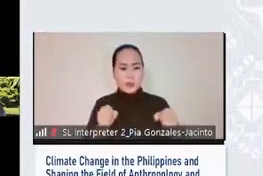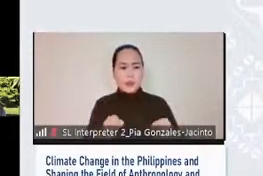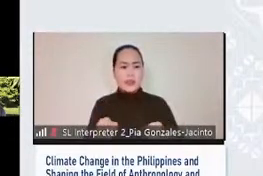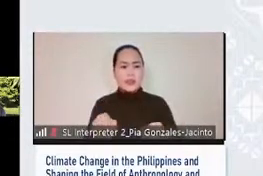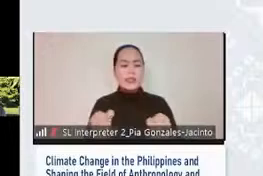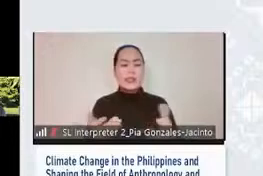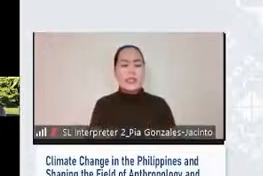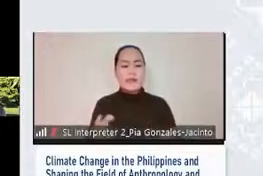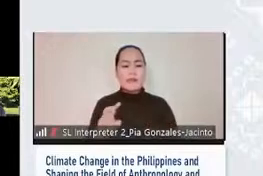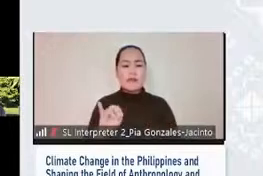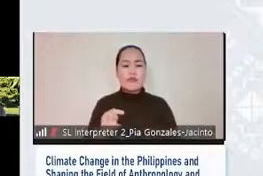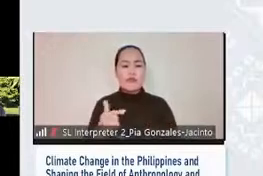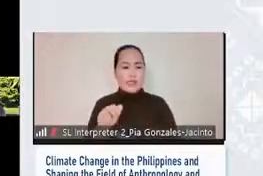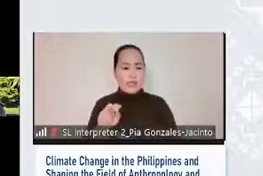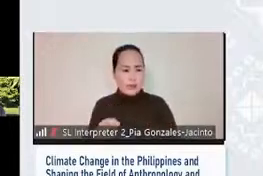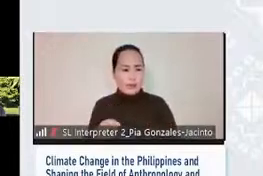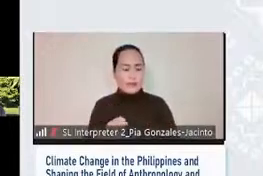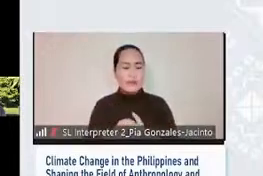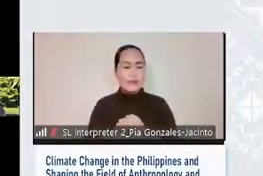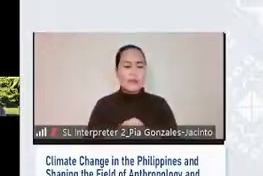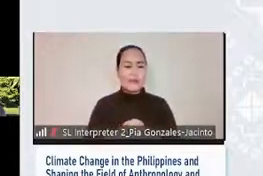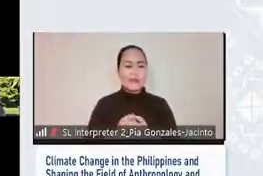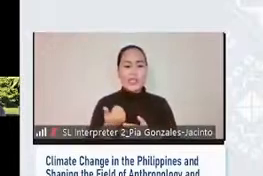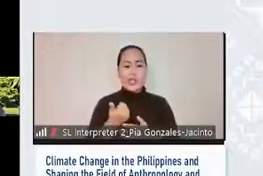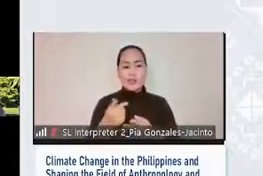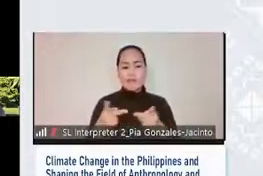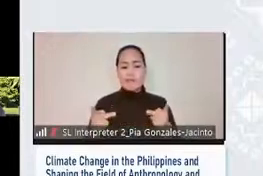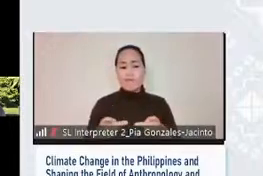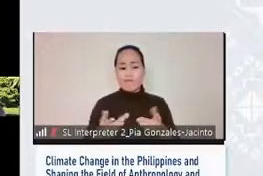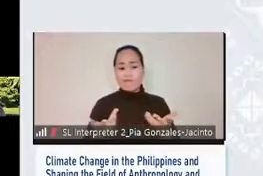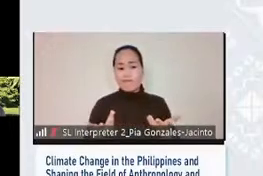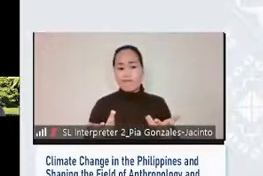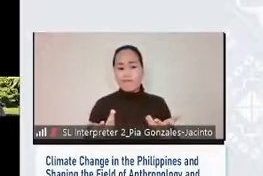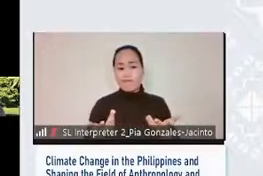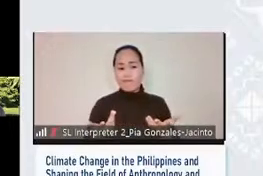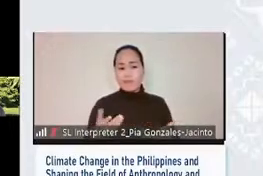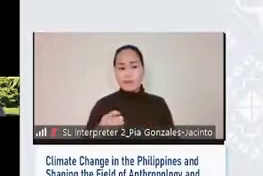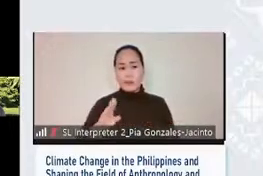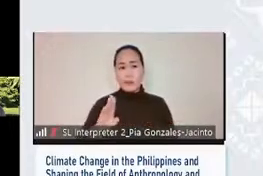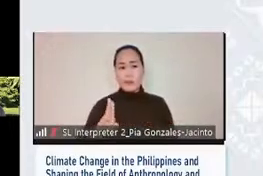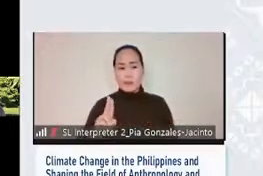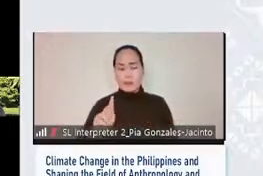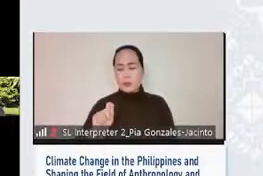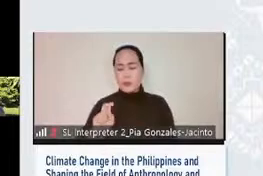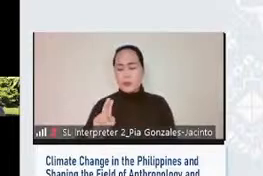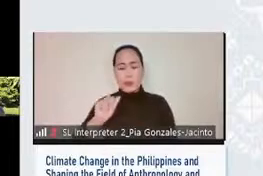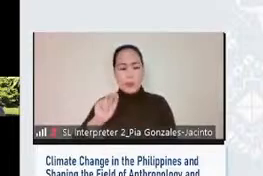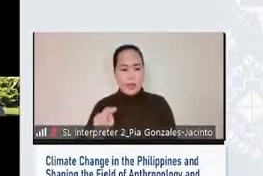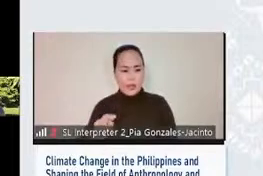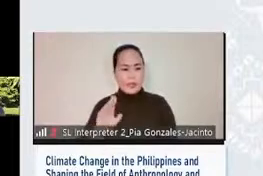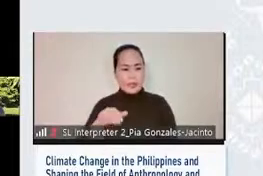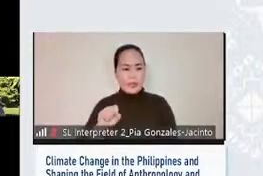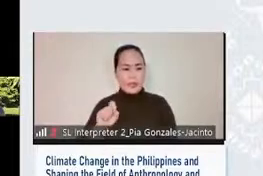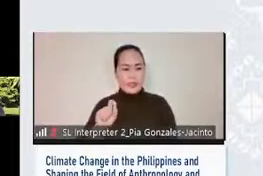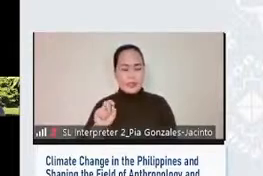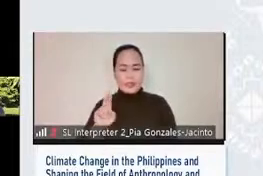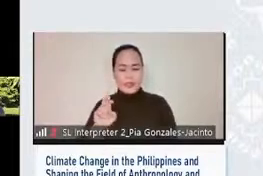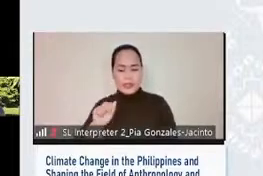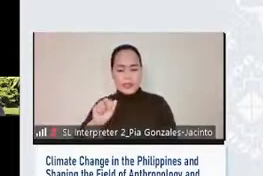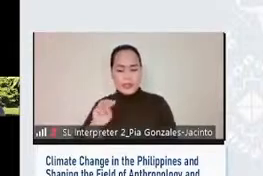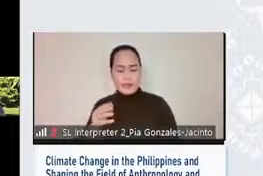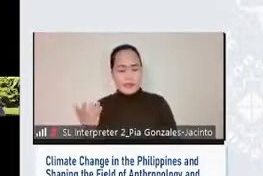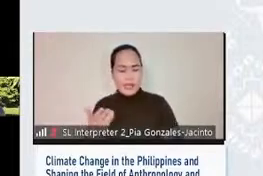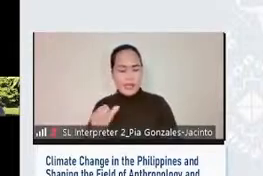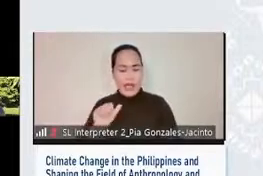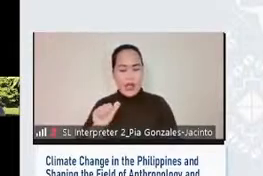within the meandering channels of a major stream is Butuan on the Agusan del Sur River. The scars of